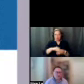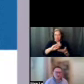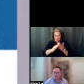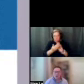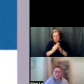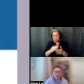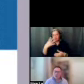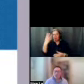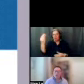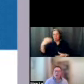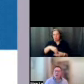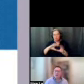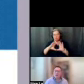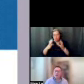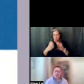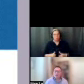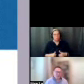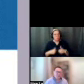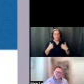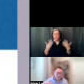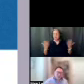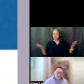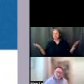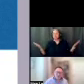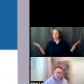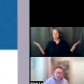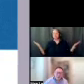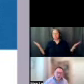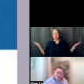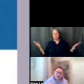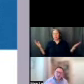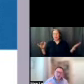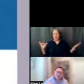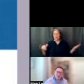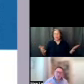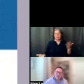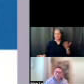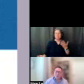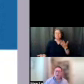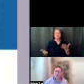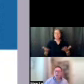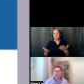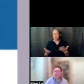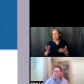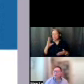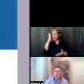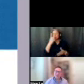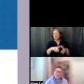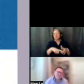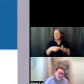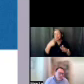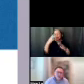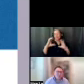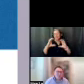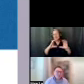our thing, just living our lives. That's perhaps a beautiful start to the conversation, because